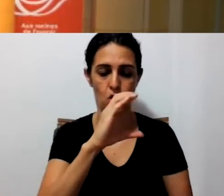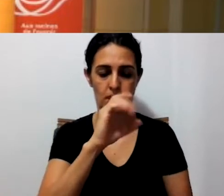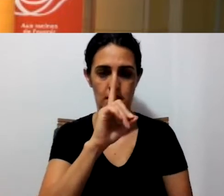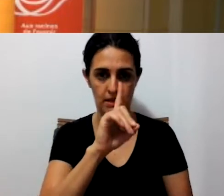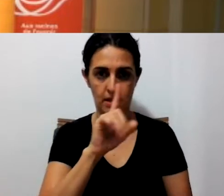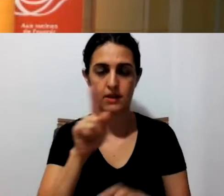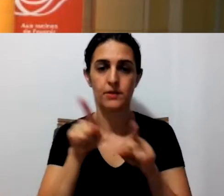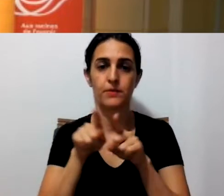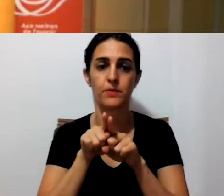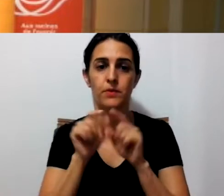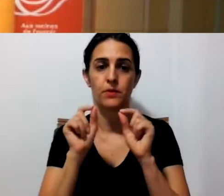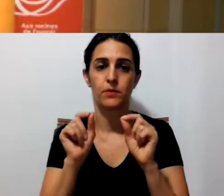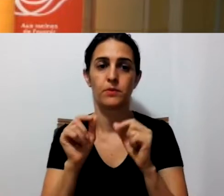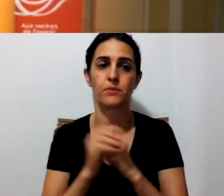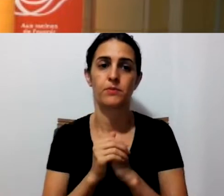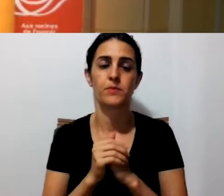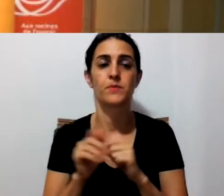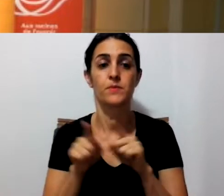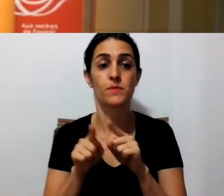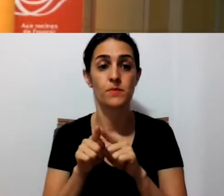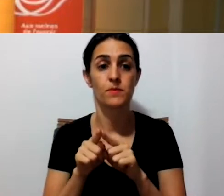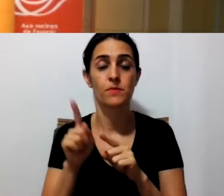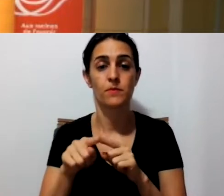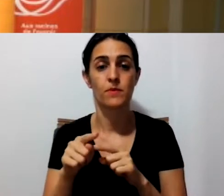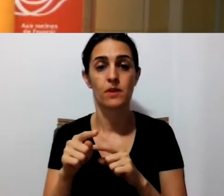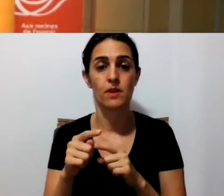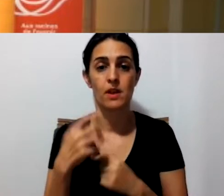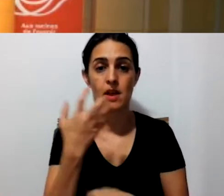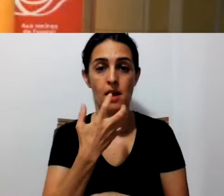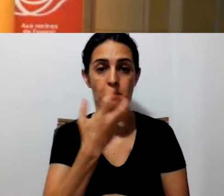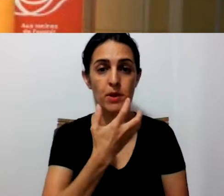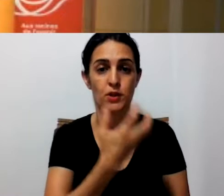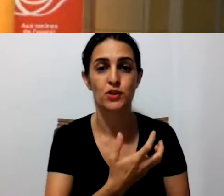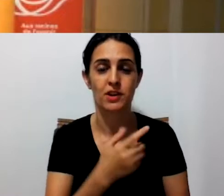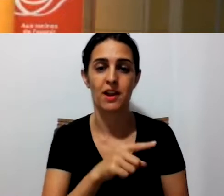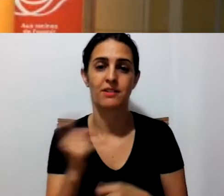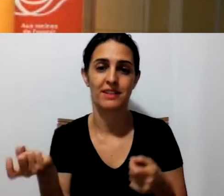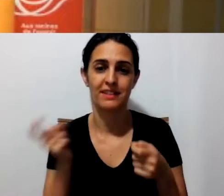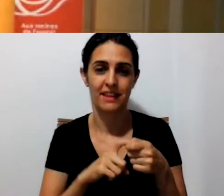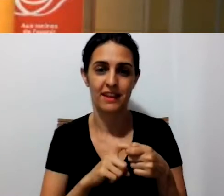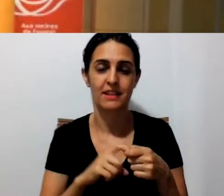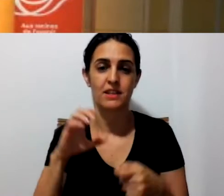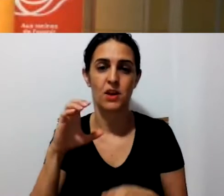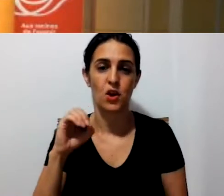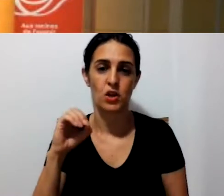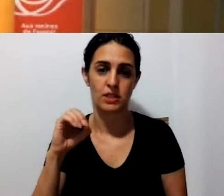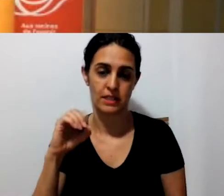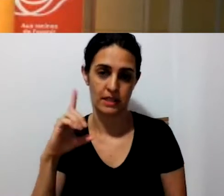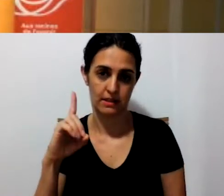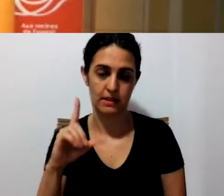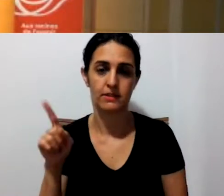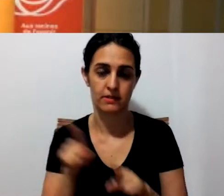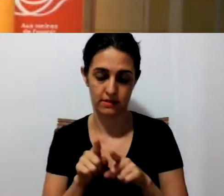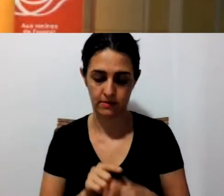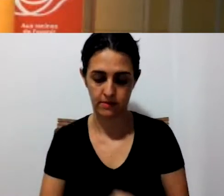man's club or mostly industrialized club, but we believe that what the former president Bachelet of Chile said, that the